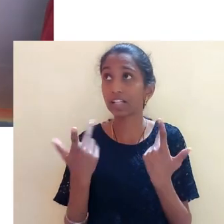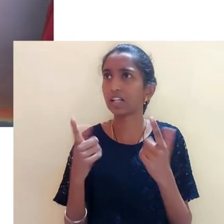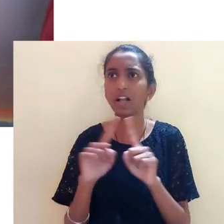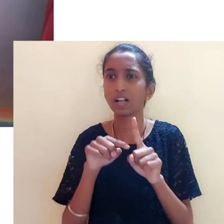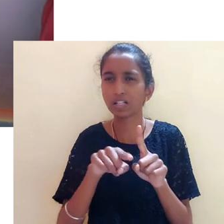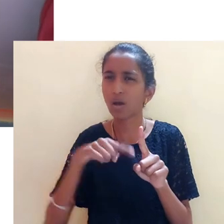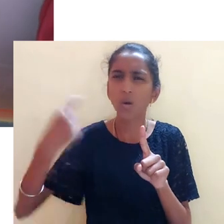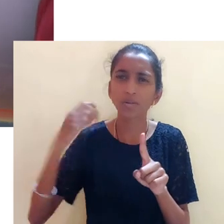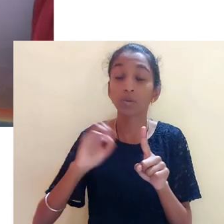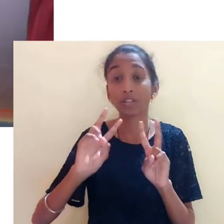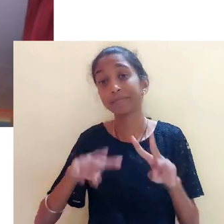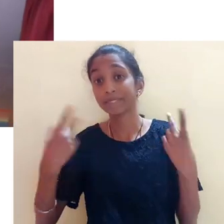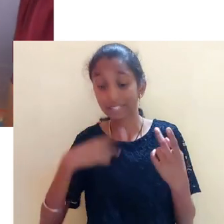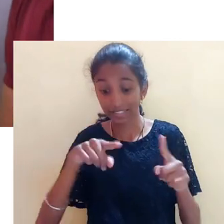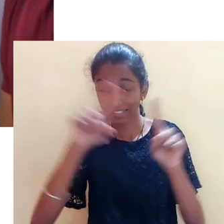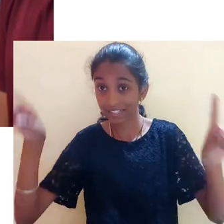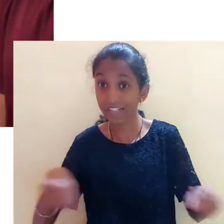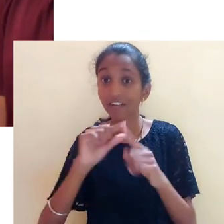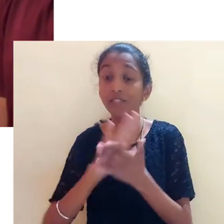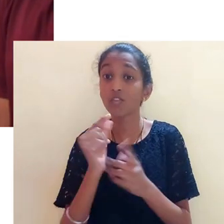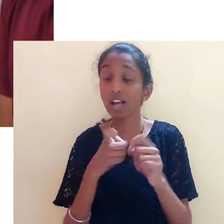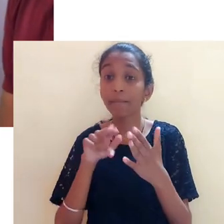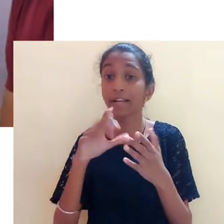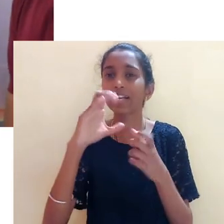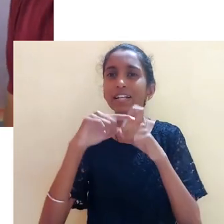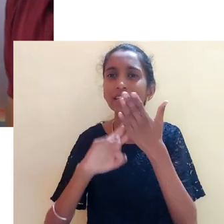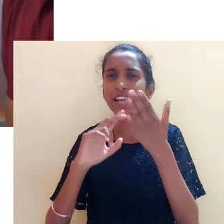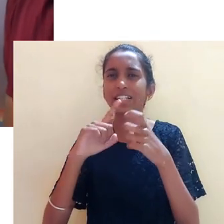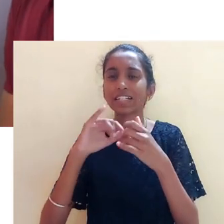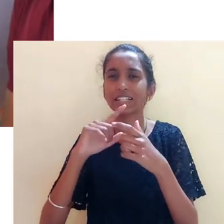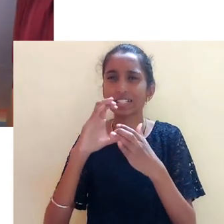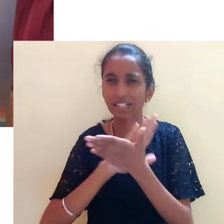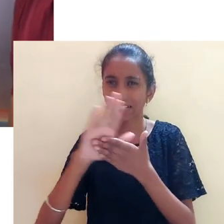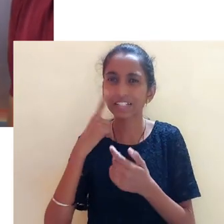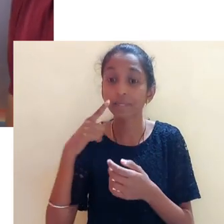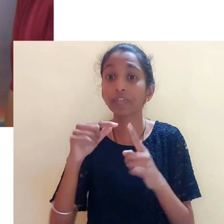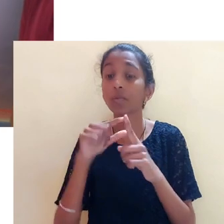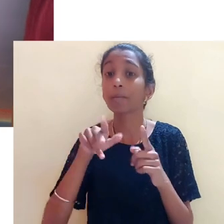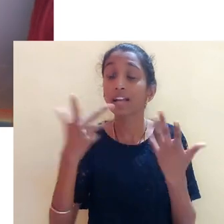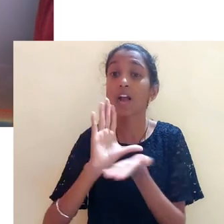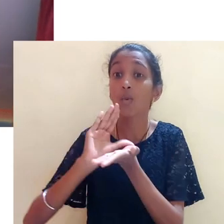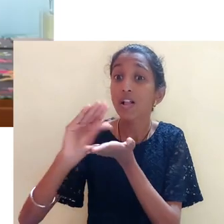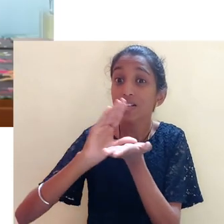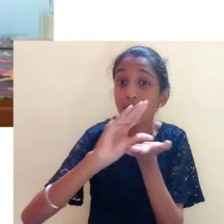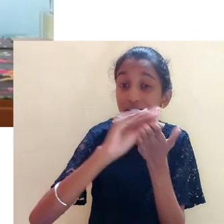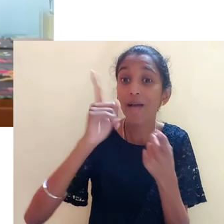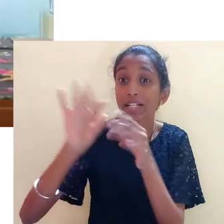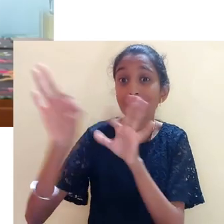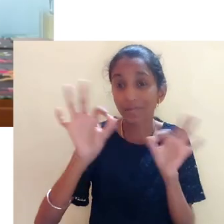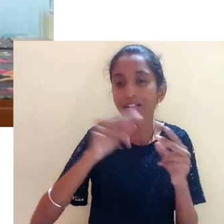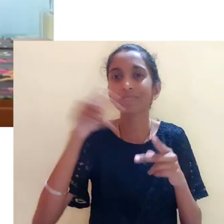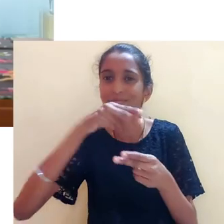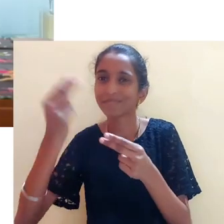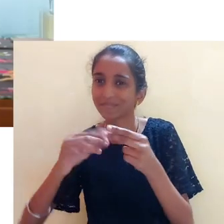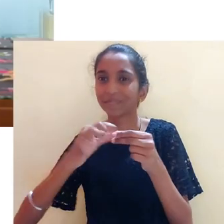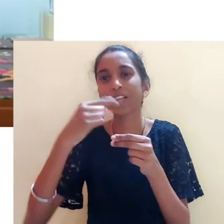So this type of Fulkari is known as the Senchi Fulkari, and it usually shows like village scenes. There are mostly